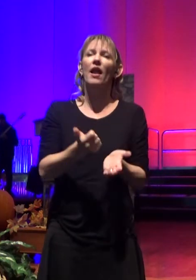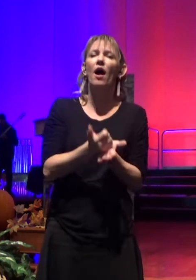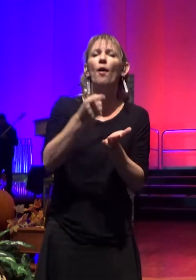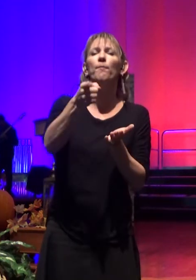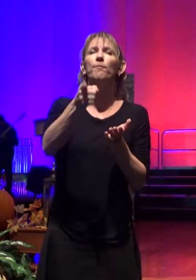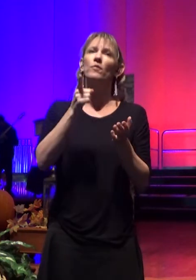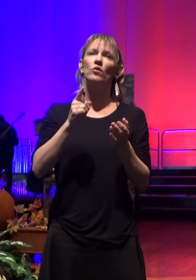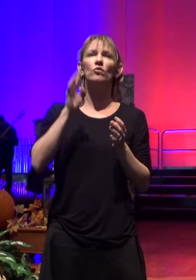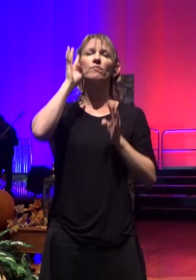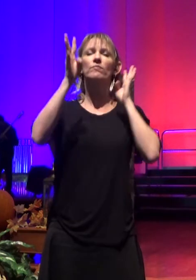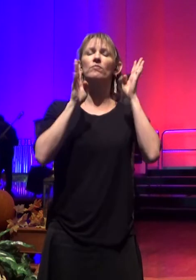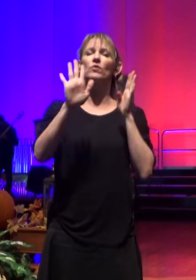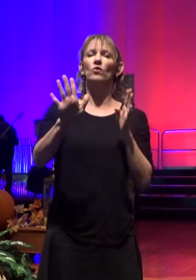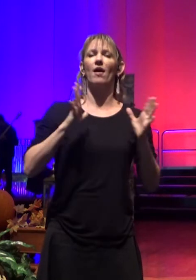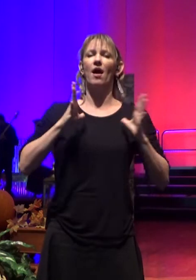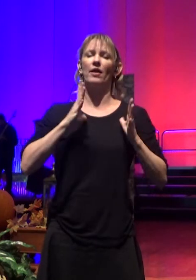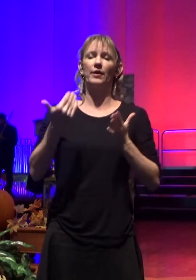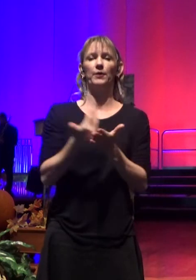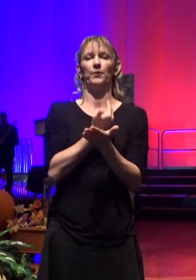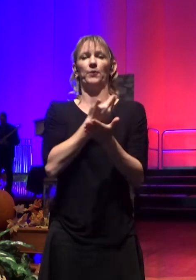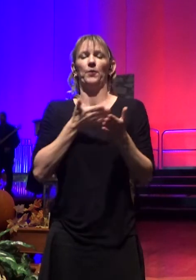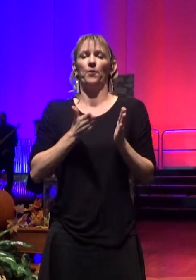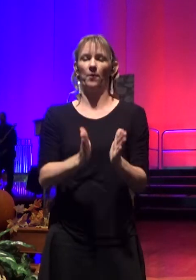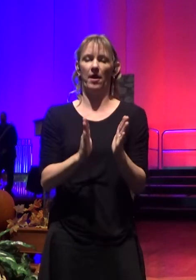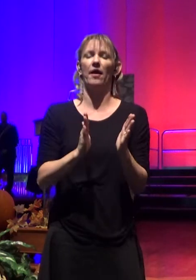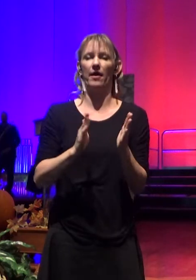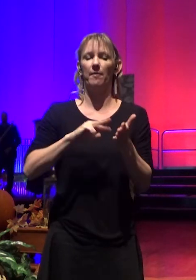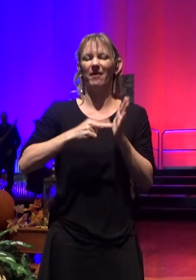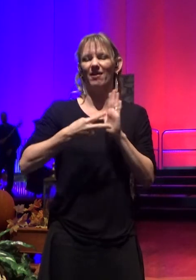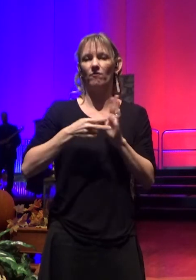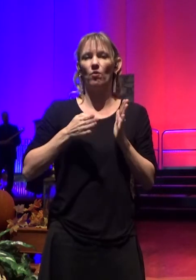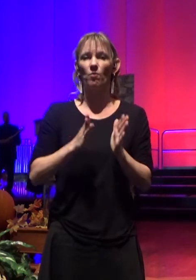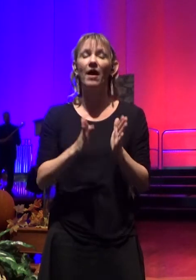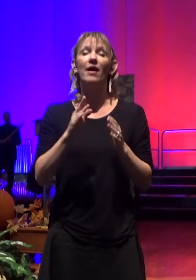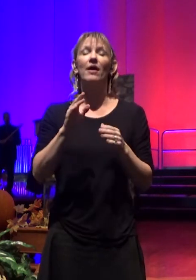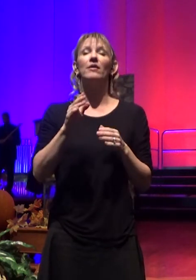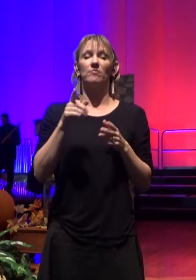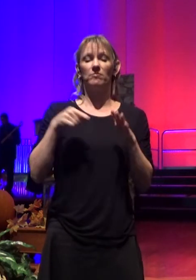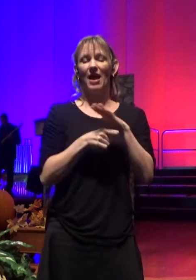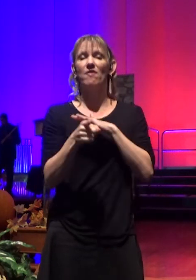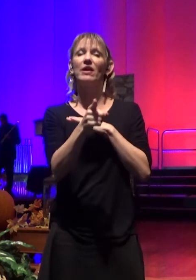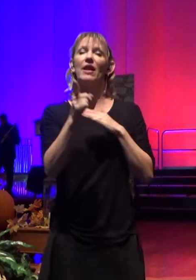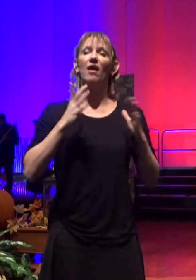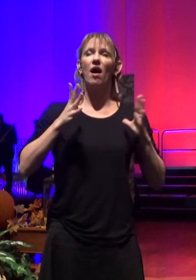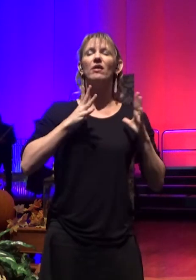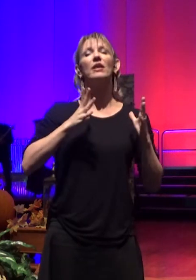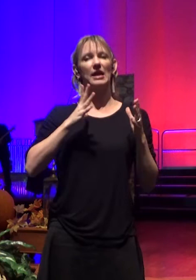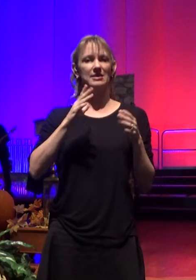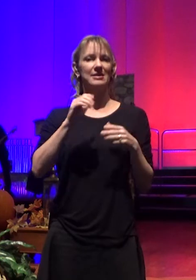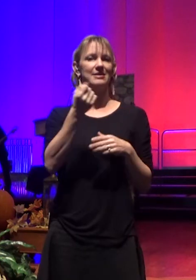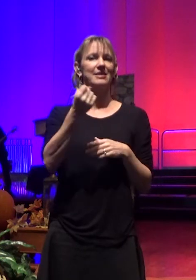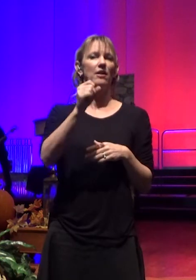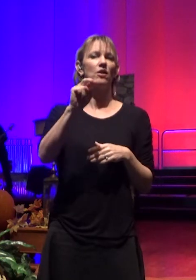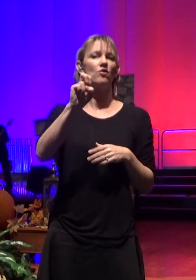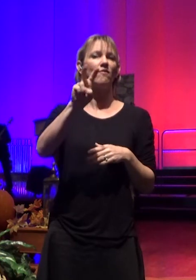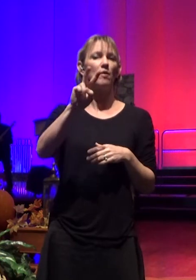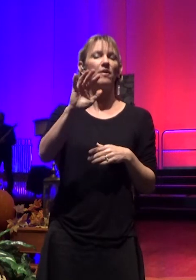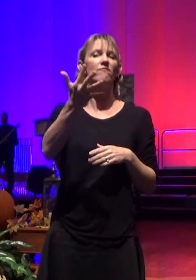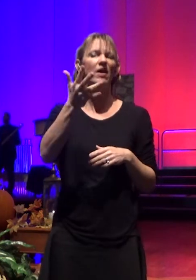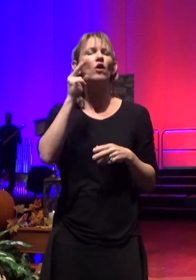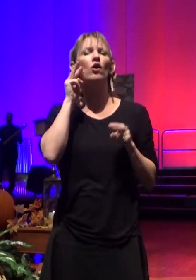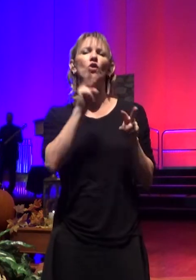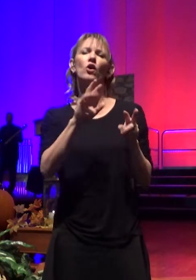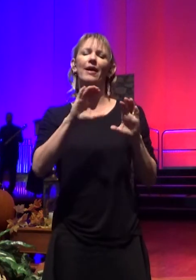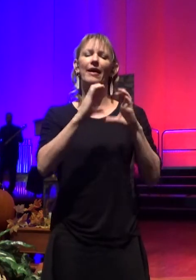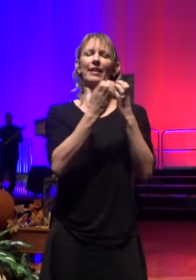rituals to reinvent your holiday in a loving and meaningful way. Navigating the Holidays After Loss is on Saturday, November 5th. Visit the